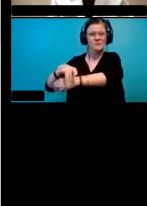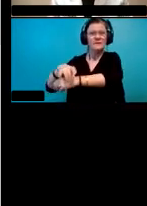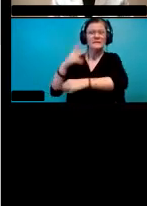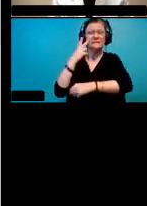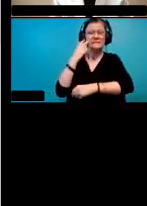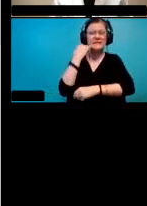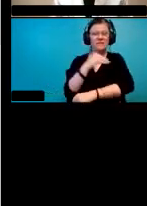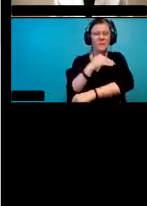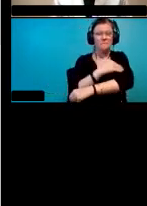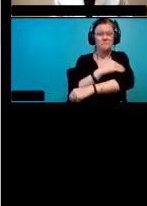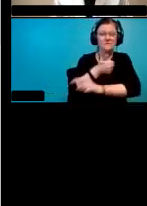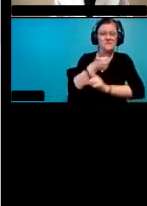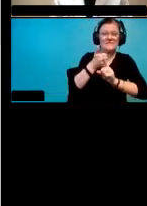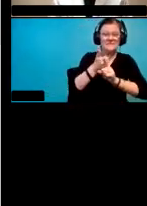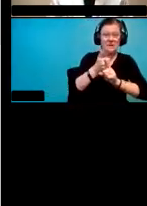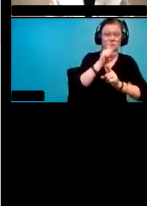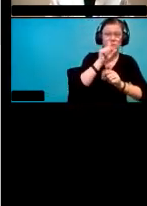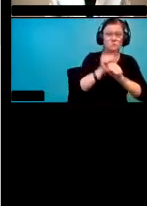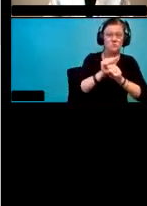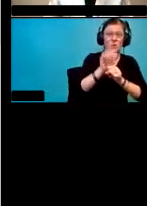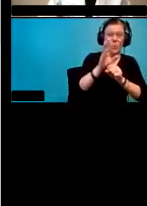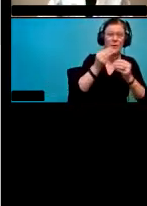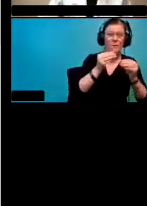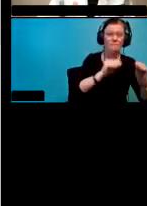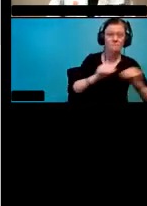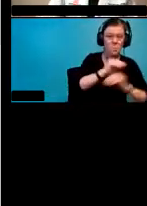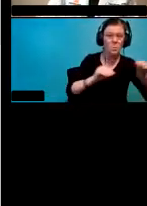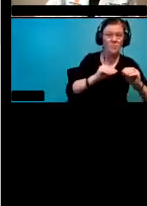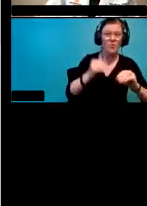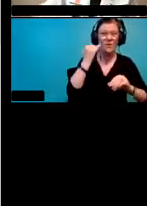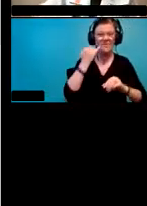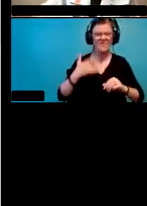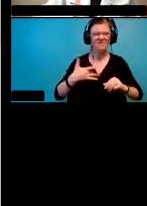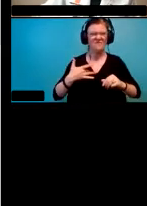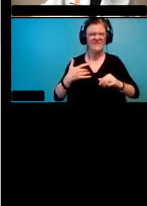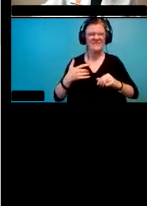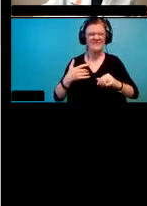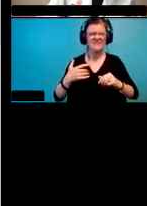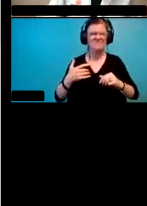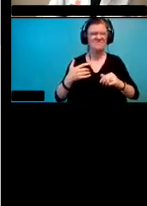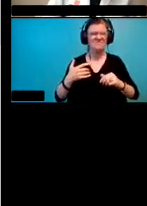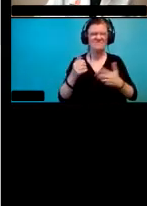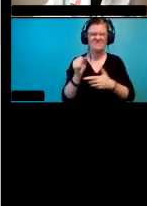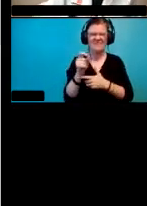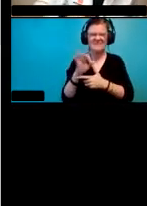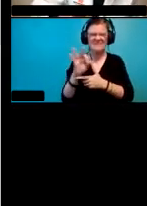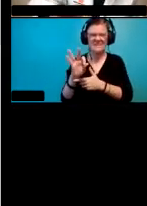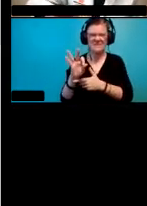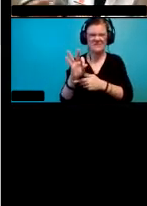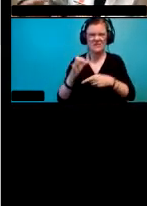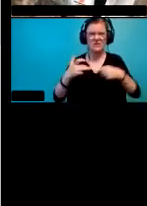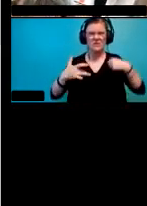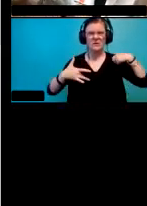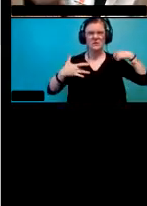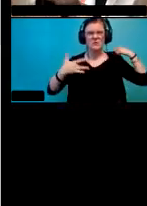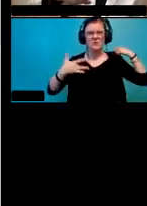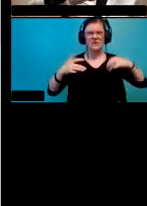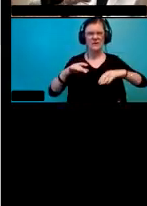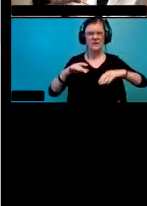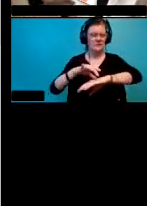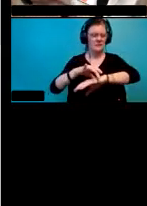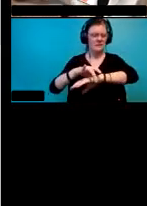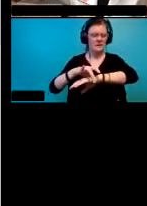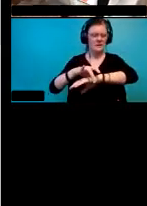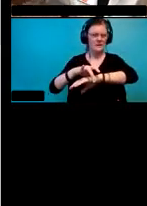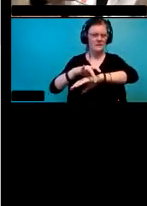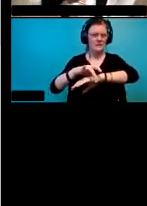assessing, it's muscle stiffness. And sometimes what we feel is what we call cogwheeling, which is kind of this ratchety, it's